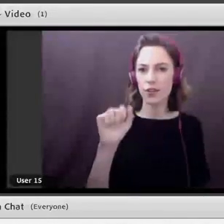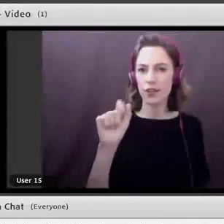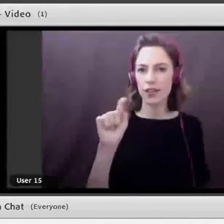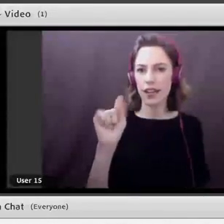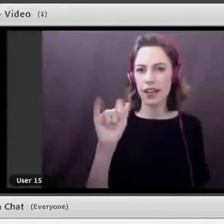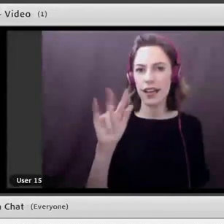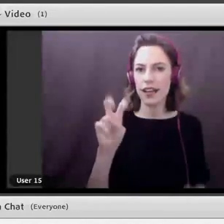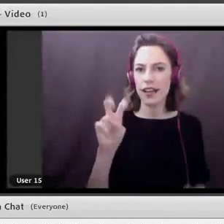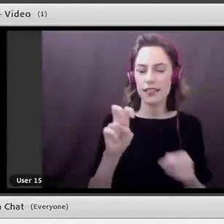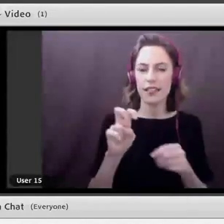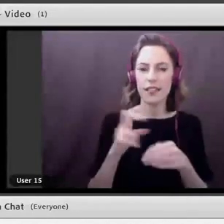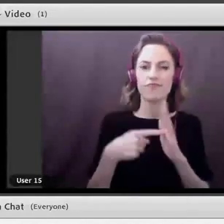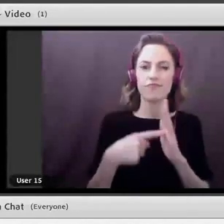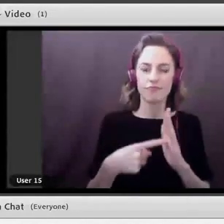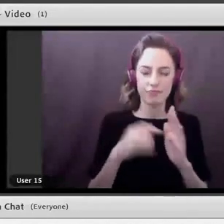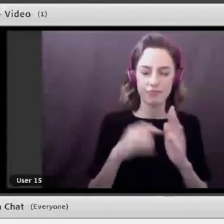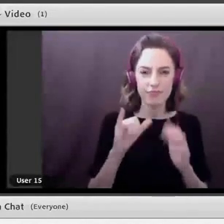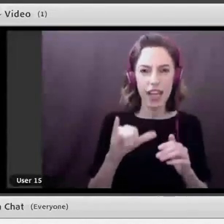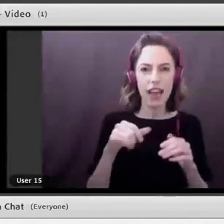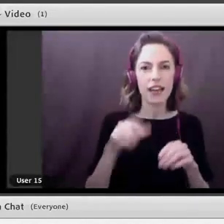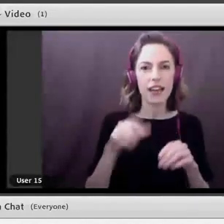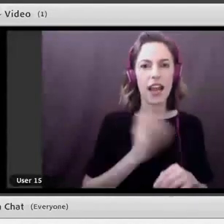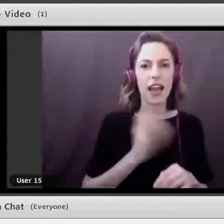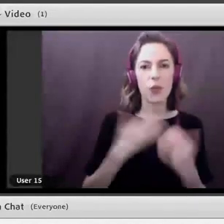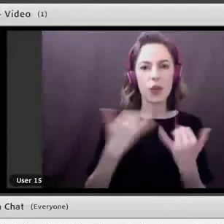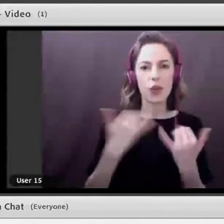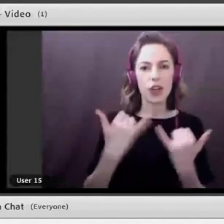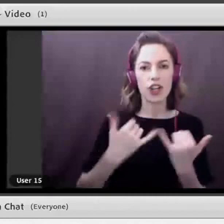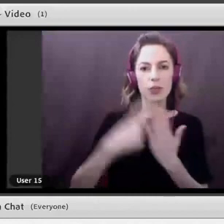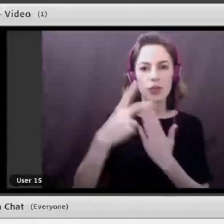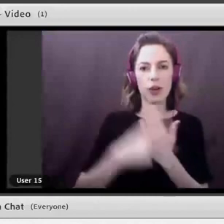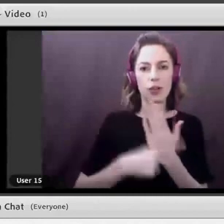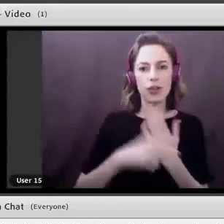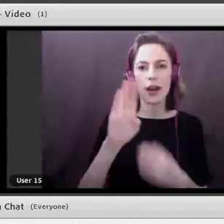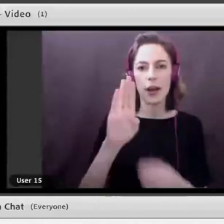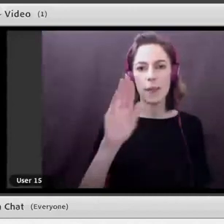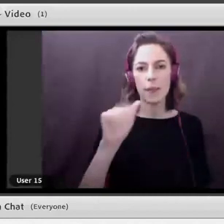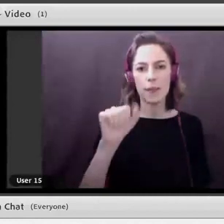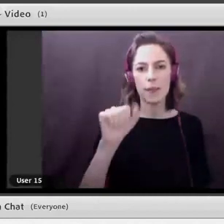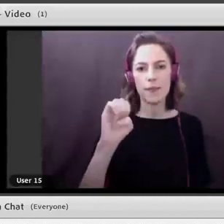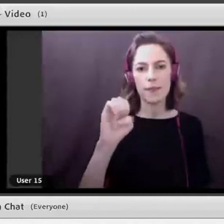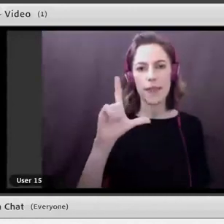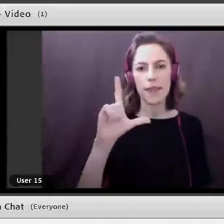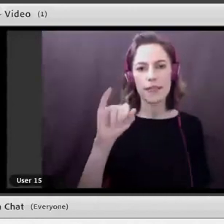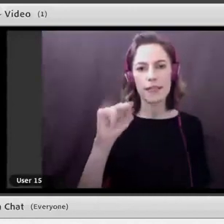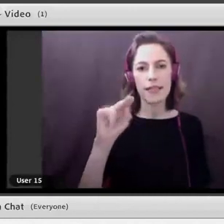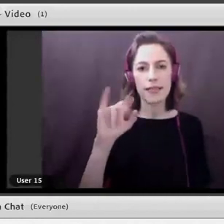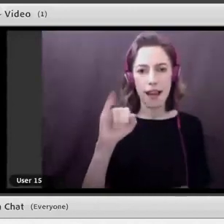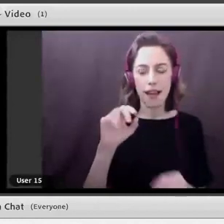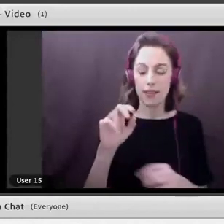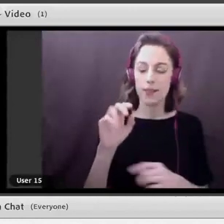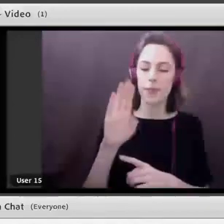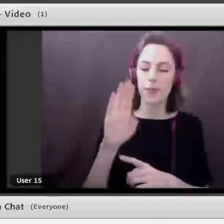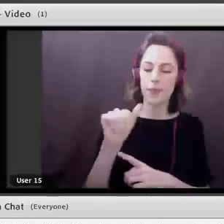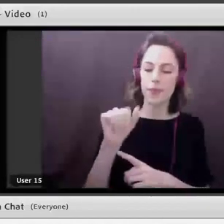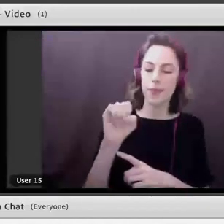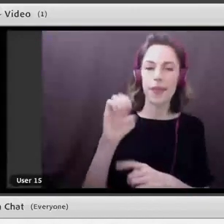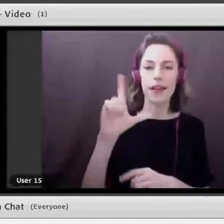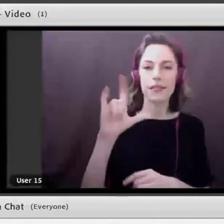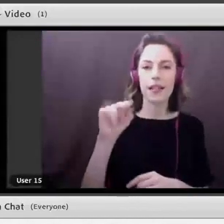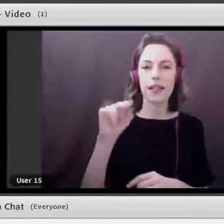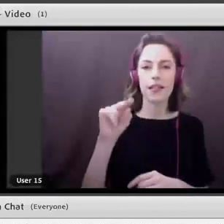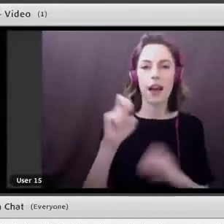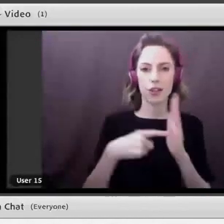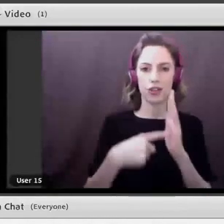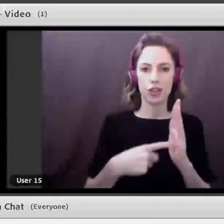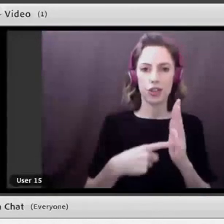programs, they often only look at they're the early grade reading assessments, and even those that